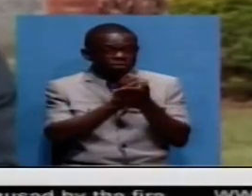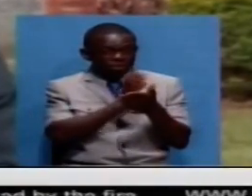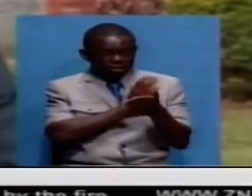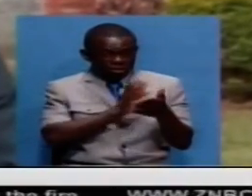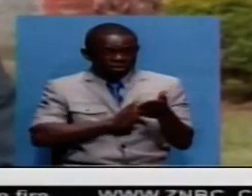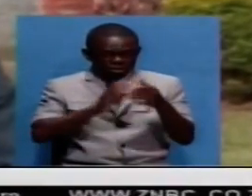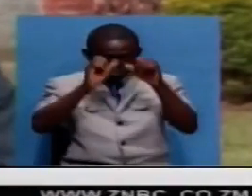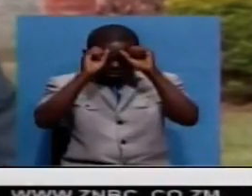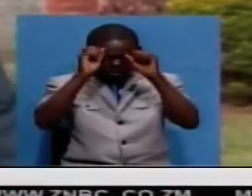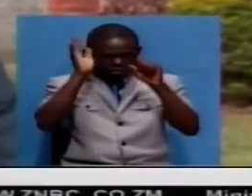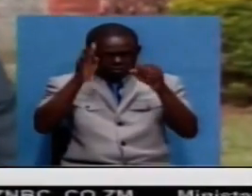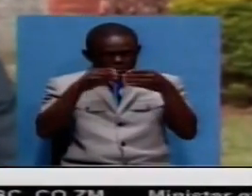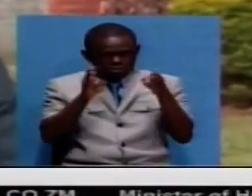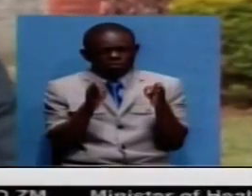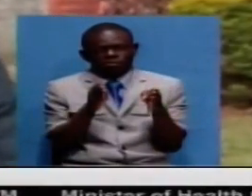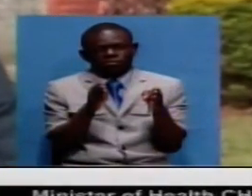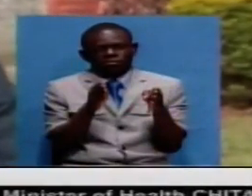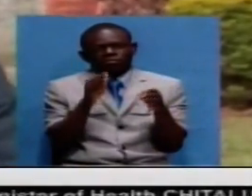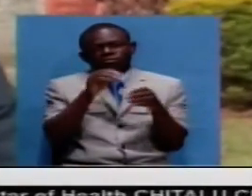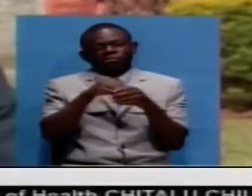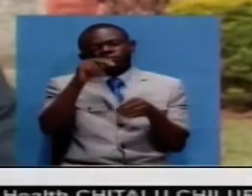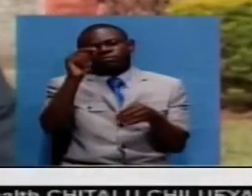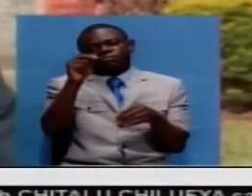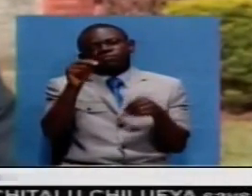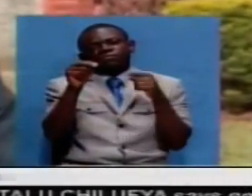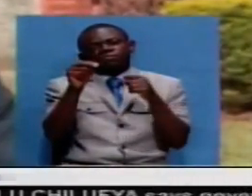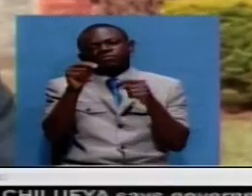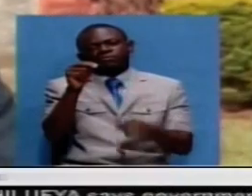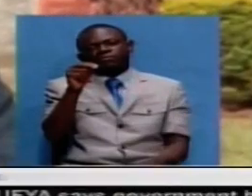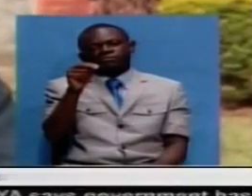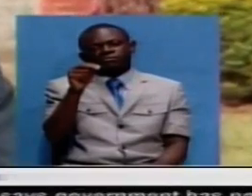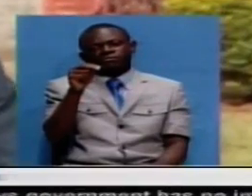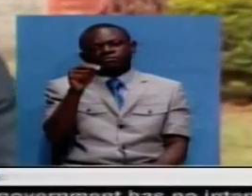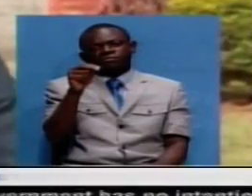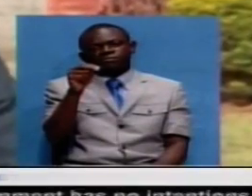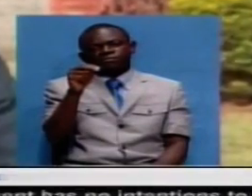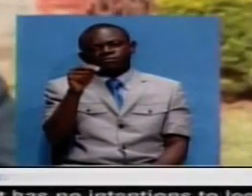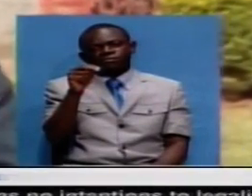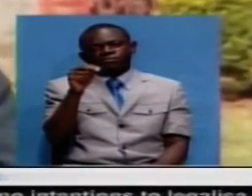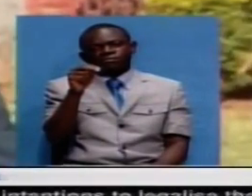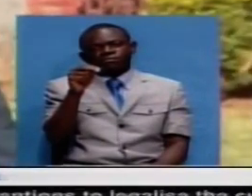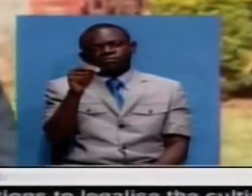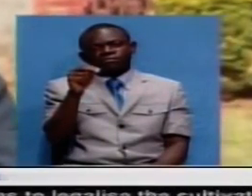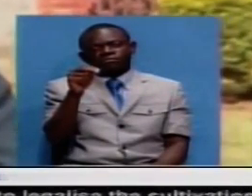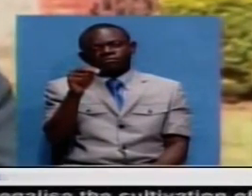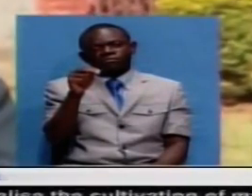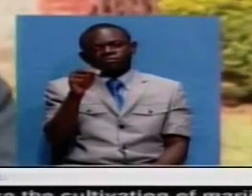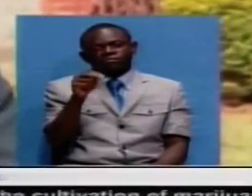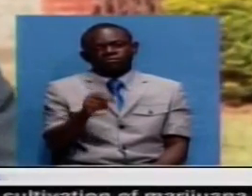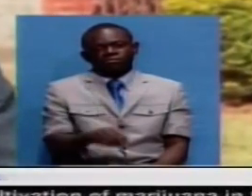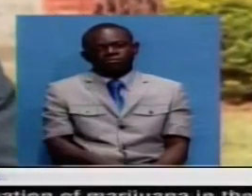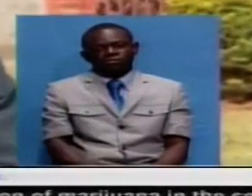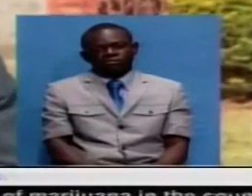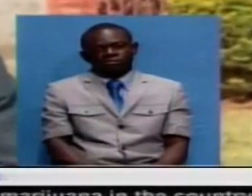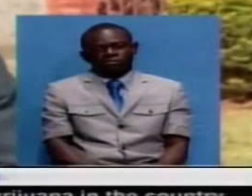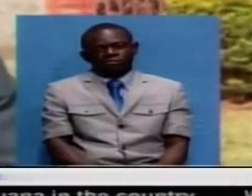in very close proximity. So obviously there will be a trickle-down effect. and as a business community that is